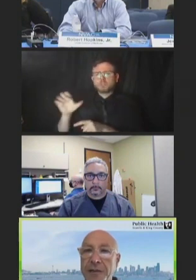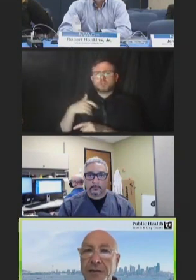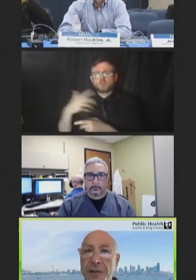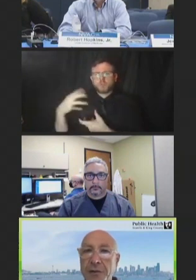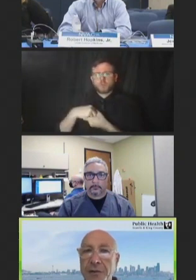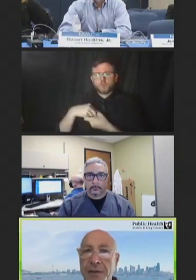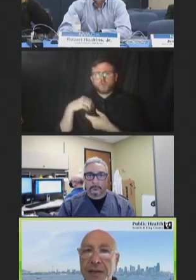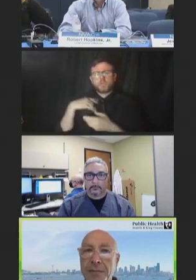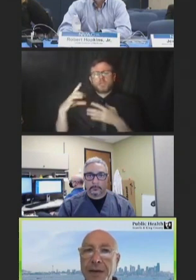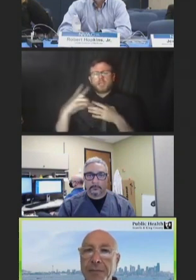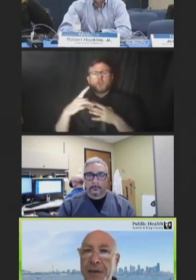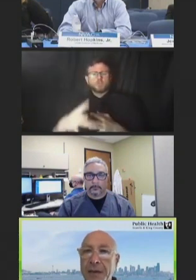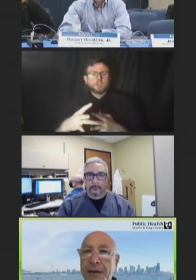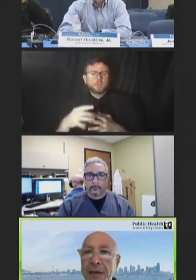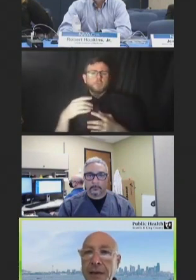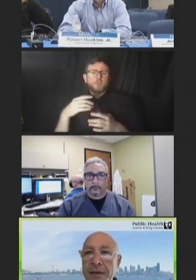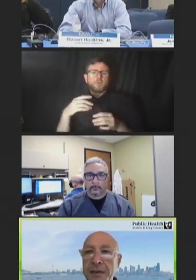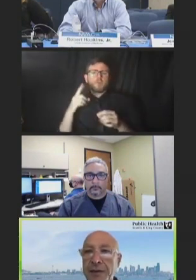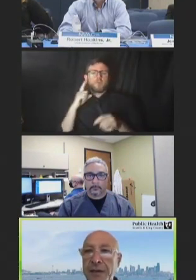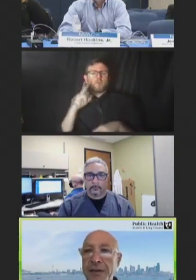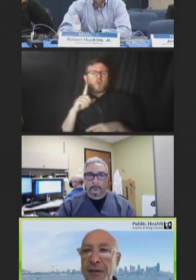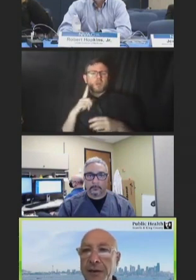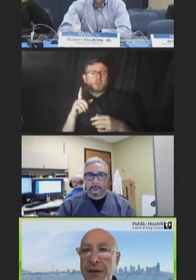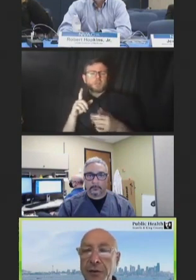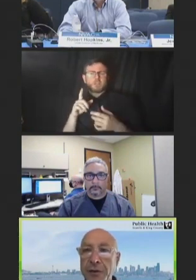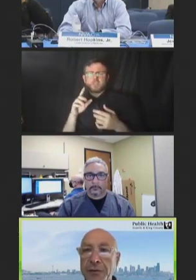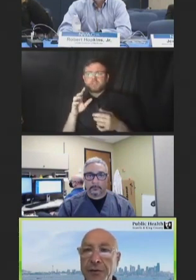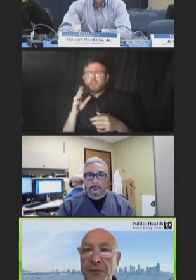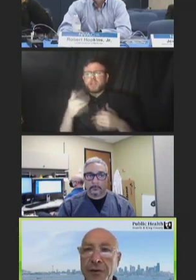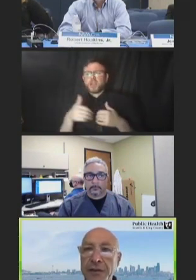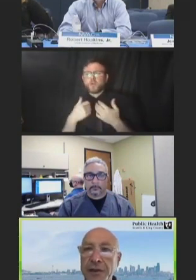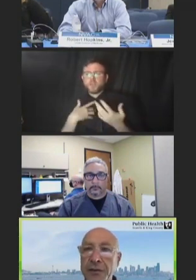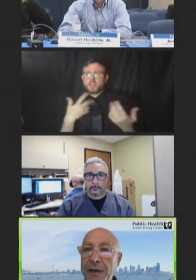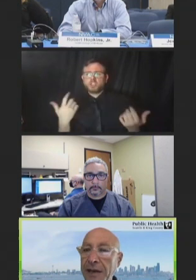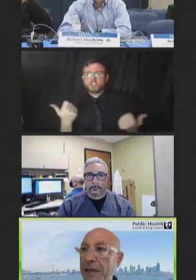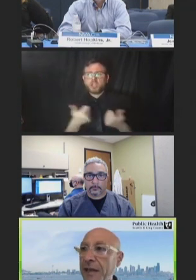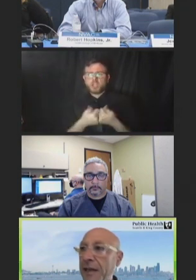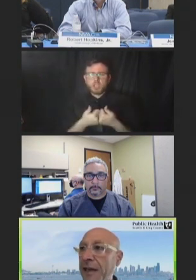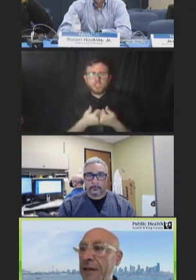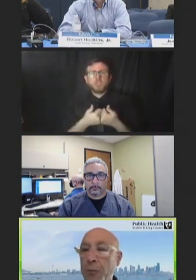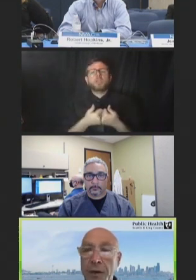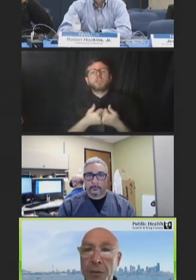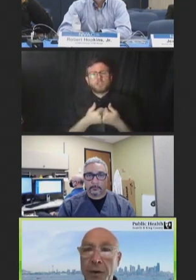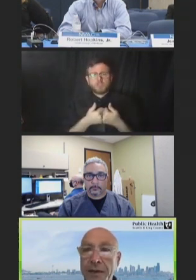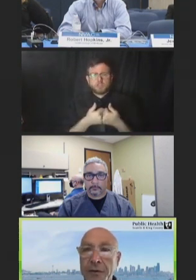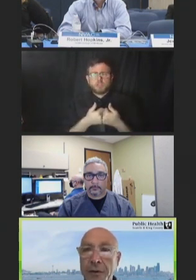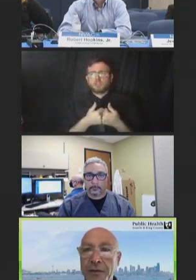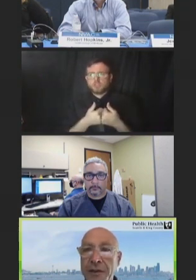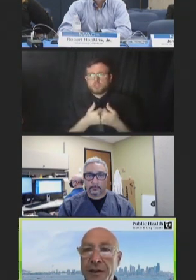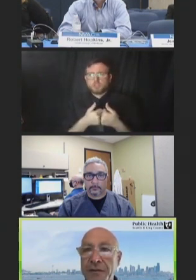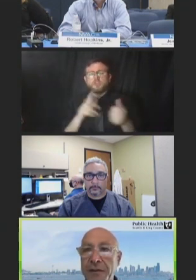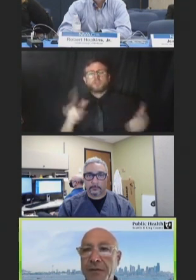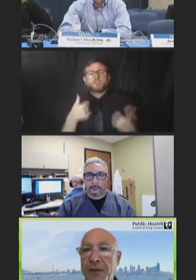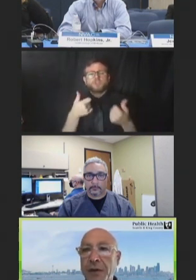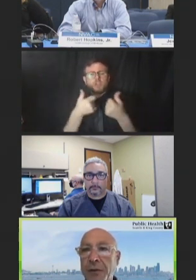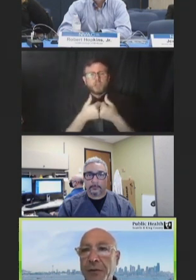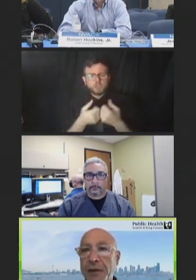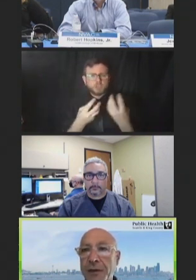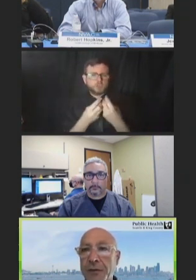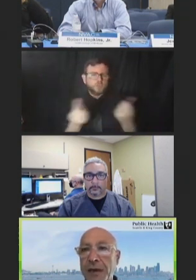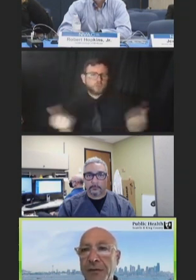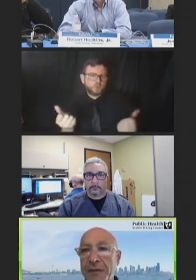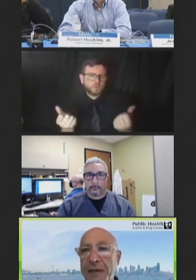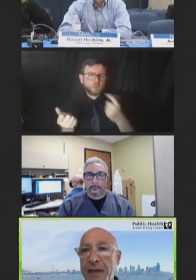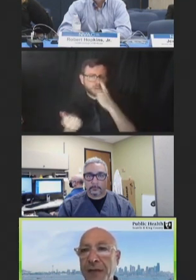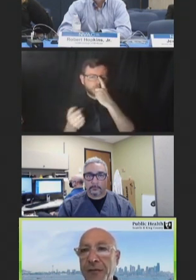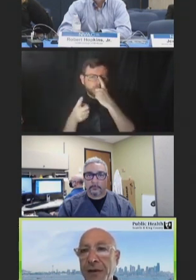challenges and solutions that might be suggested in order for us to do that. I think that is one way to sort of achieve some of the goals that